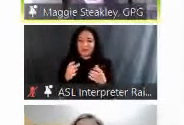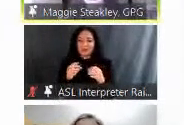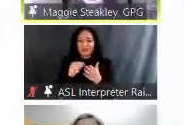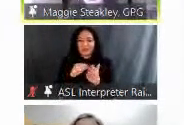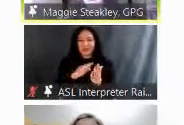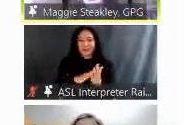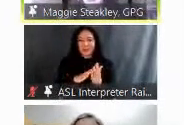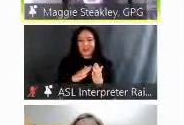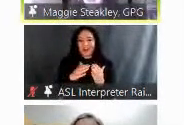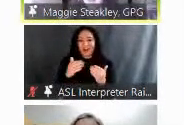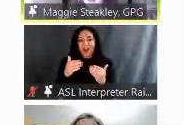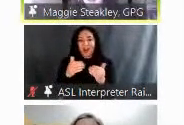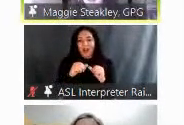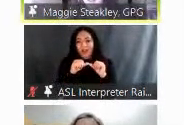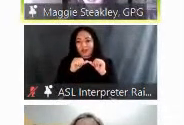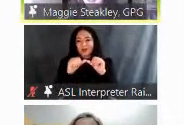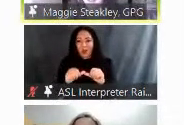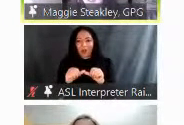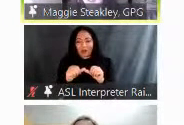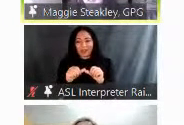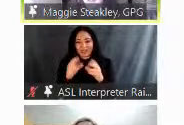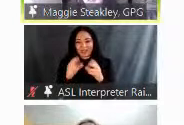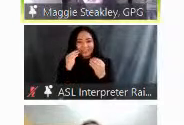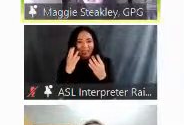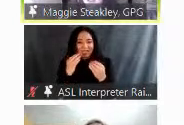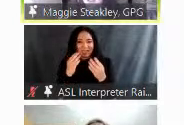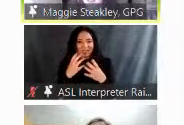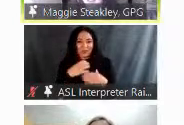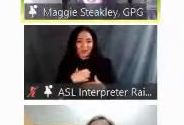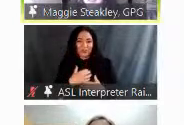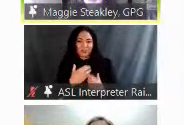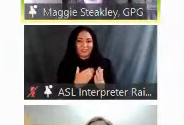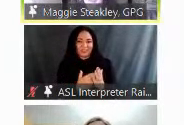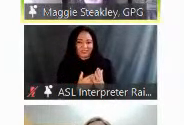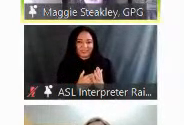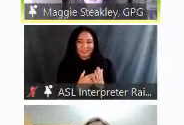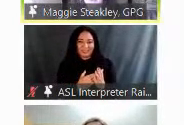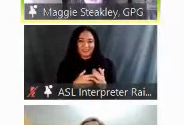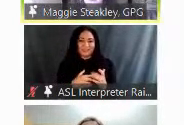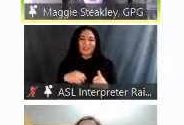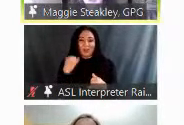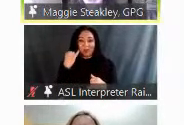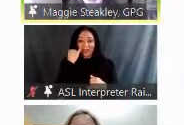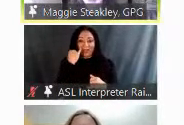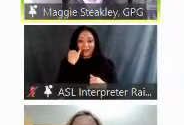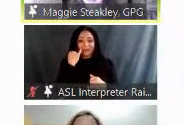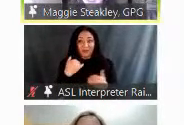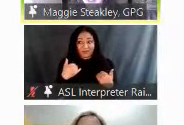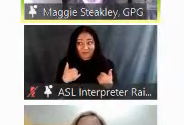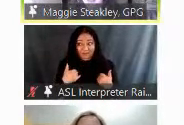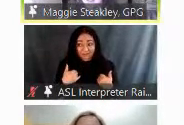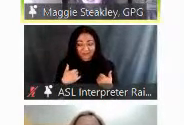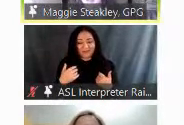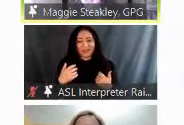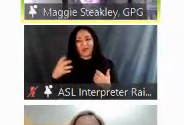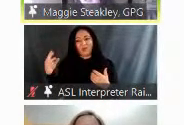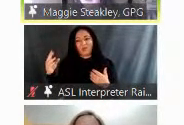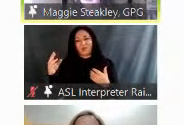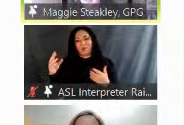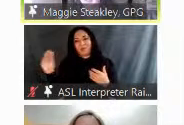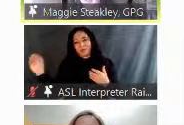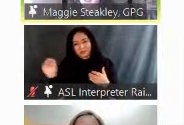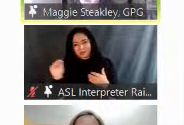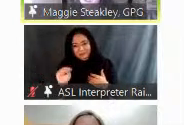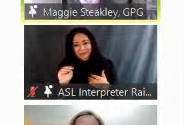question. So I'll flag that as a ongoing need, and if we have looked at it, then we'll bring it back, and if we haven't, we'll put it on our wish list. But I think it's a